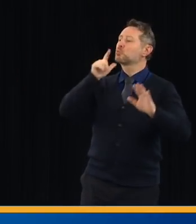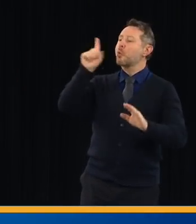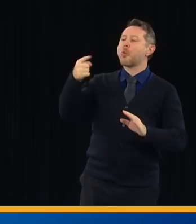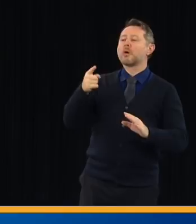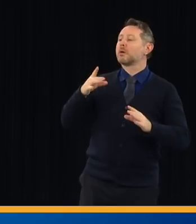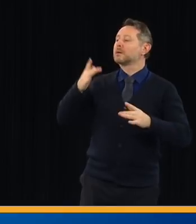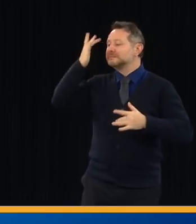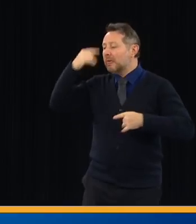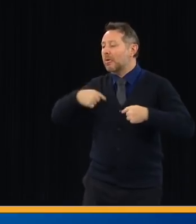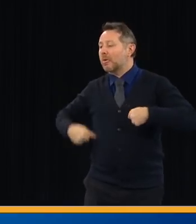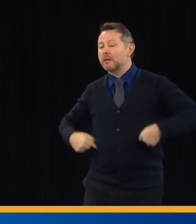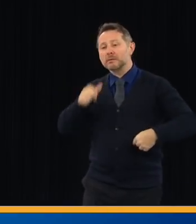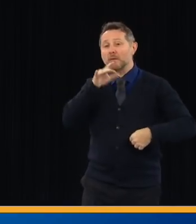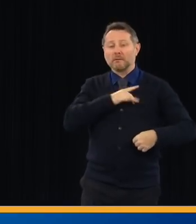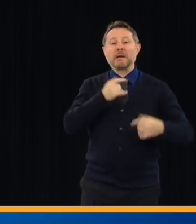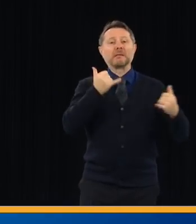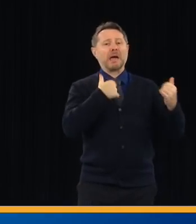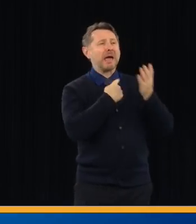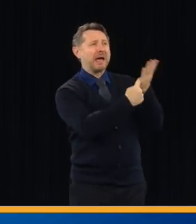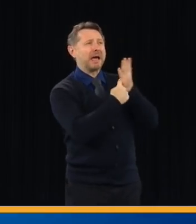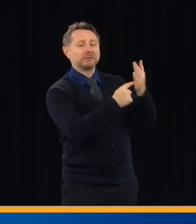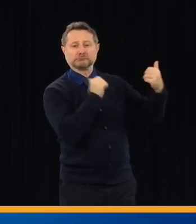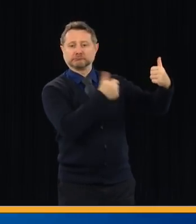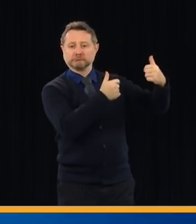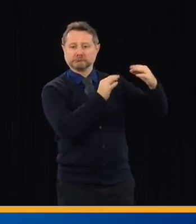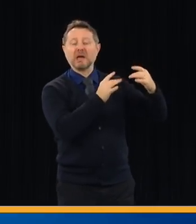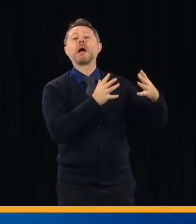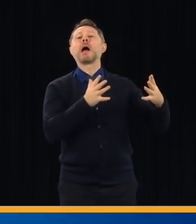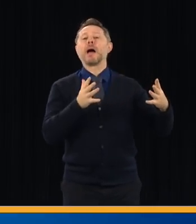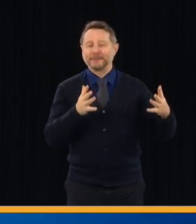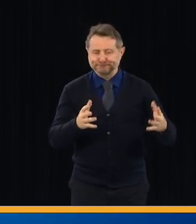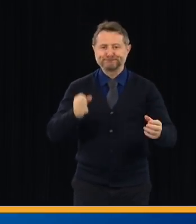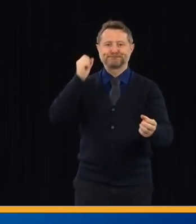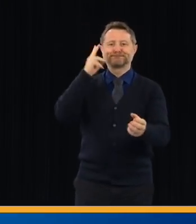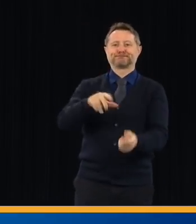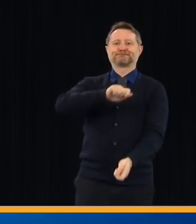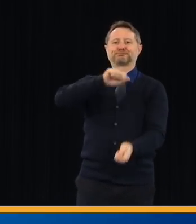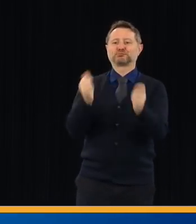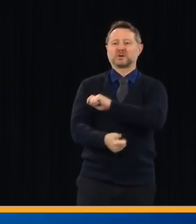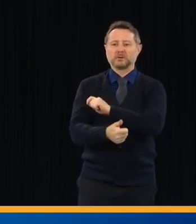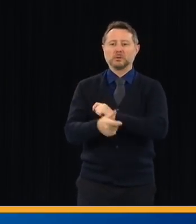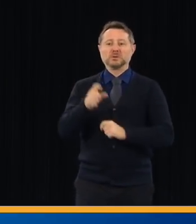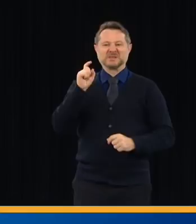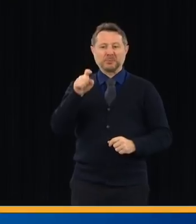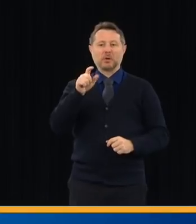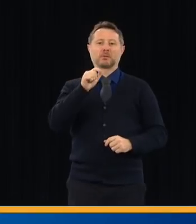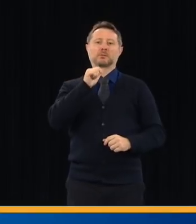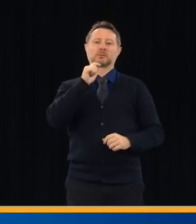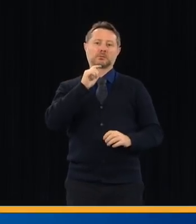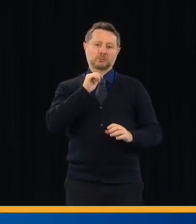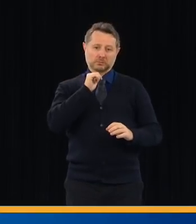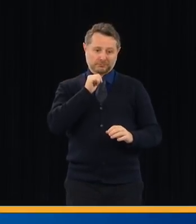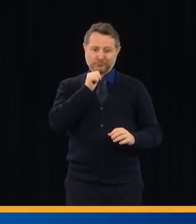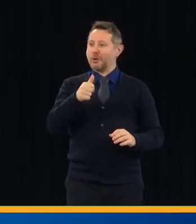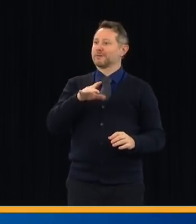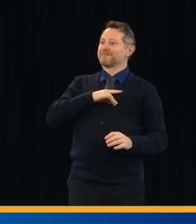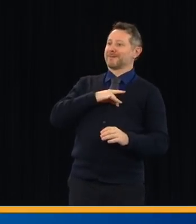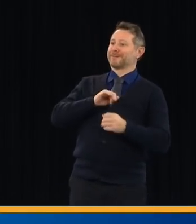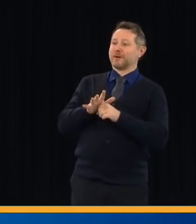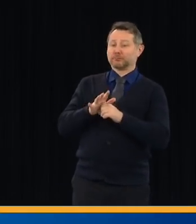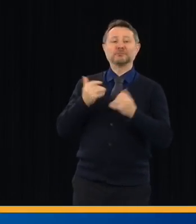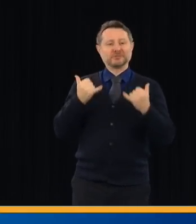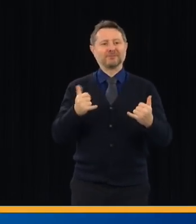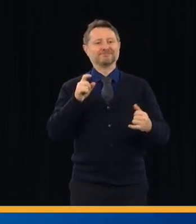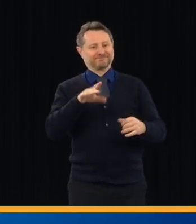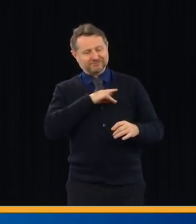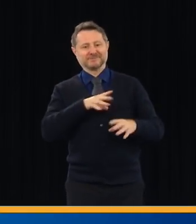government. They constructed a 2,500-bed facility. It was supposed to be non-COVID. I spoke to the president,